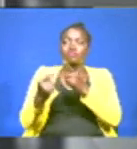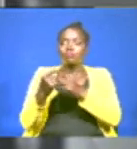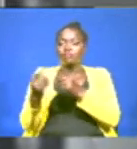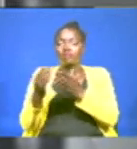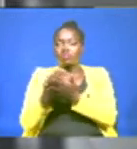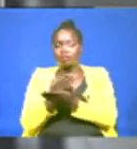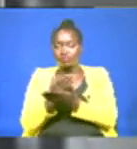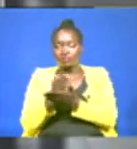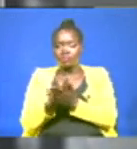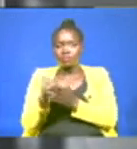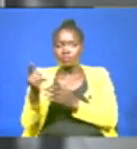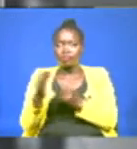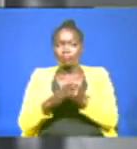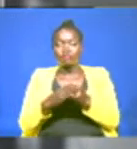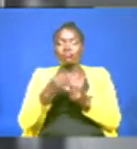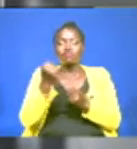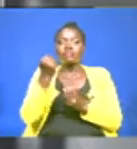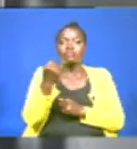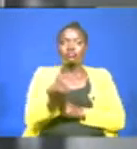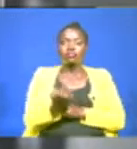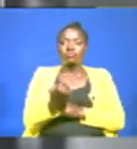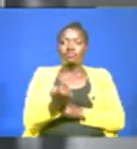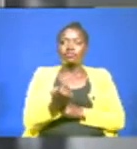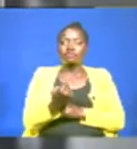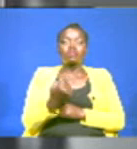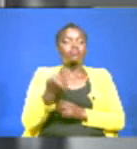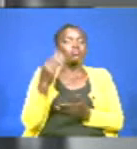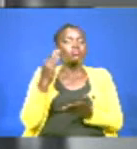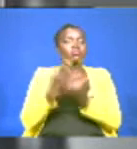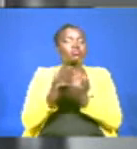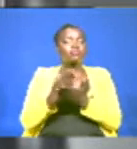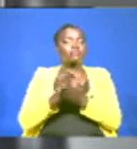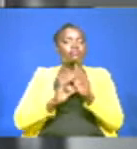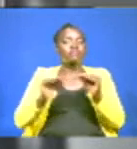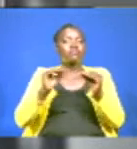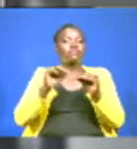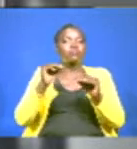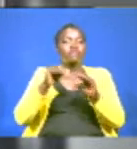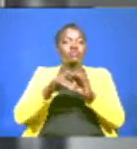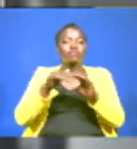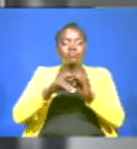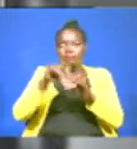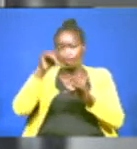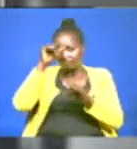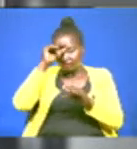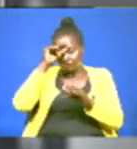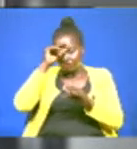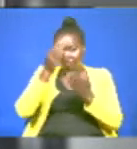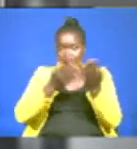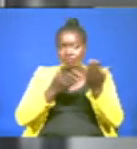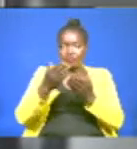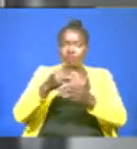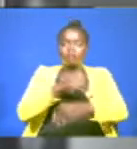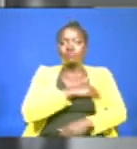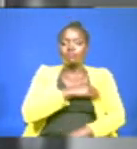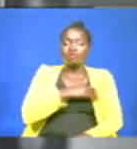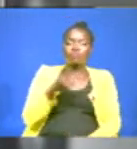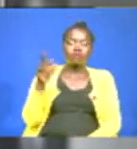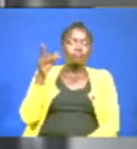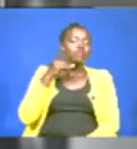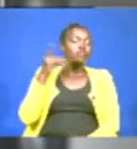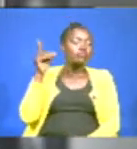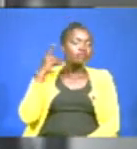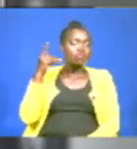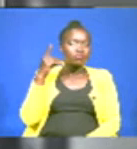In 1951, Gishuru quit teaching and entered government service as chief of Dagoretti, but would not last long as chief.